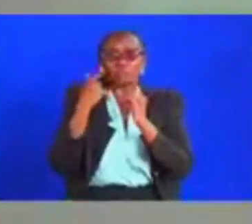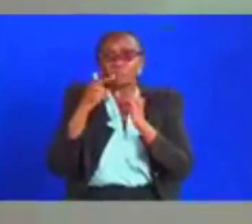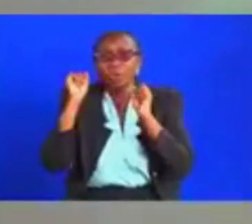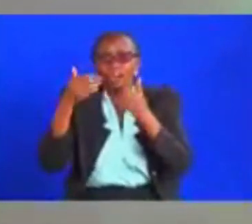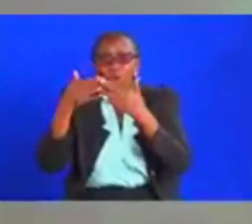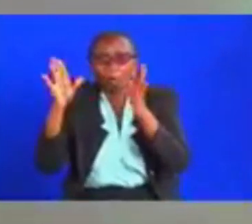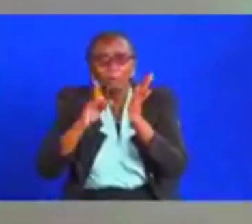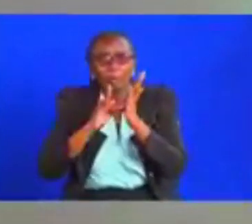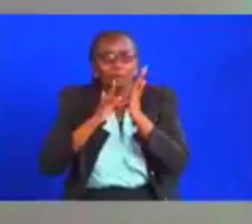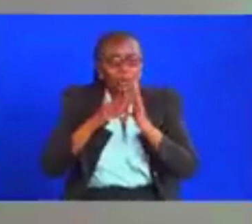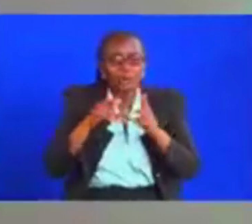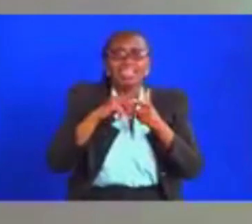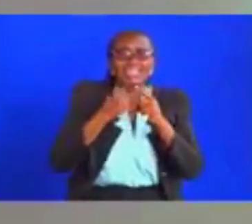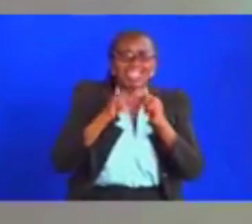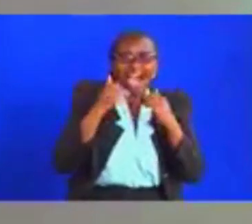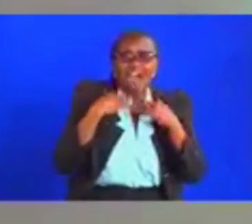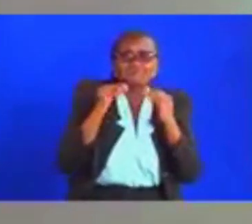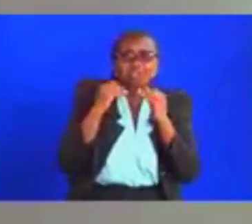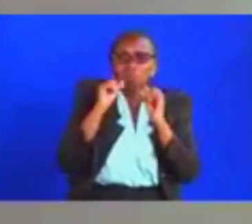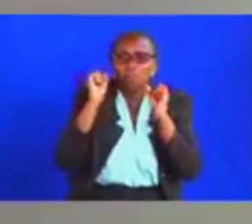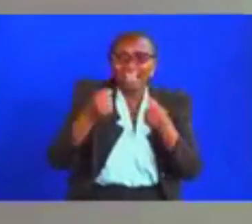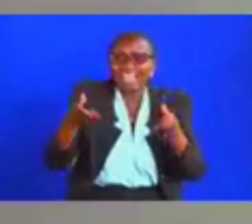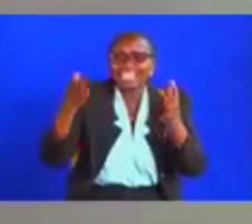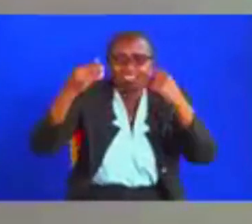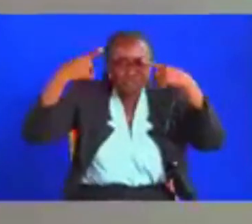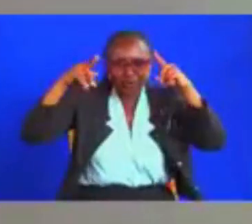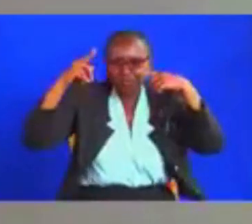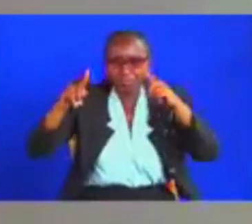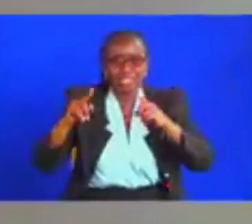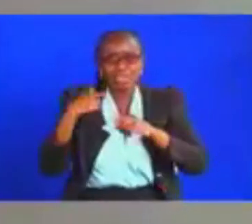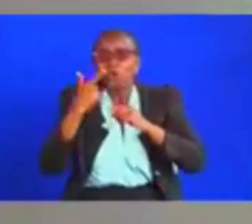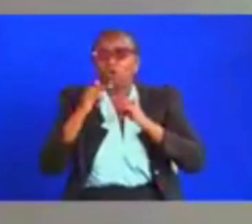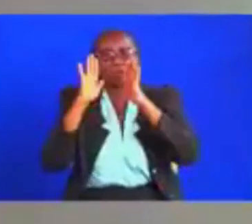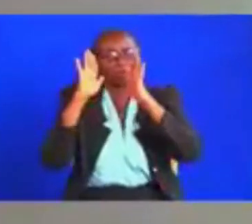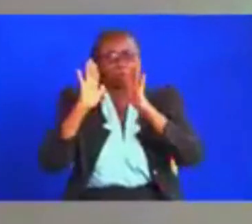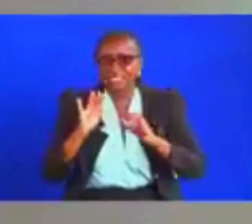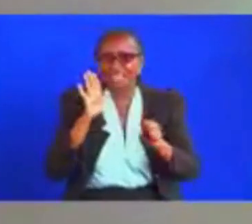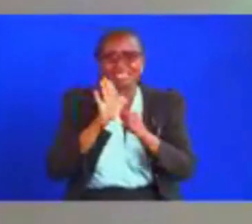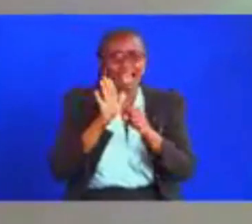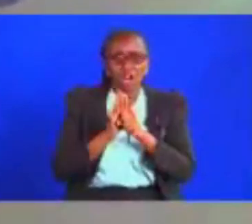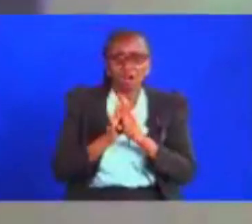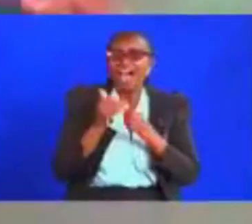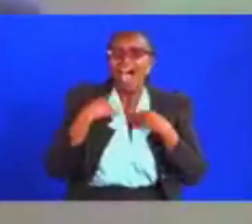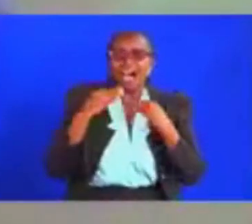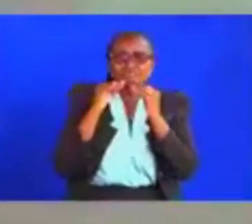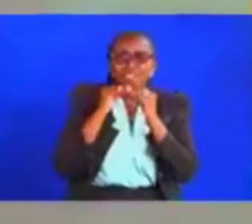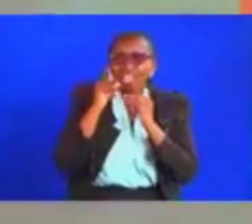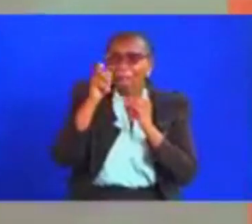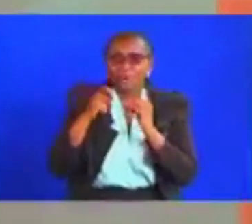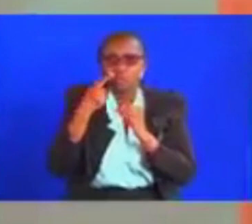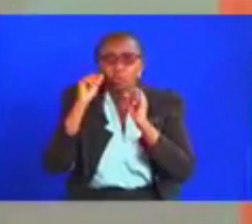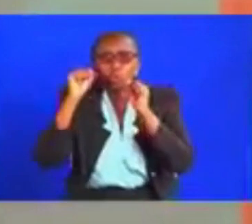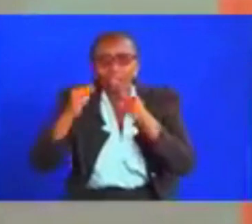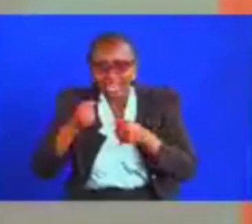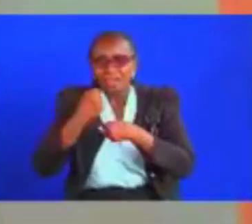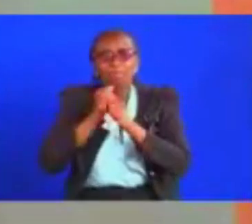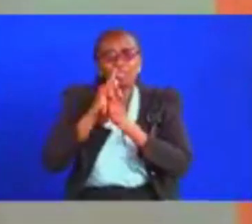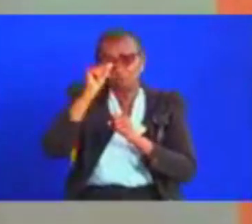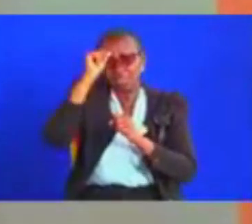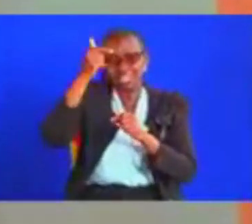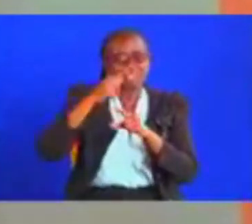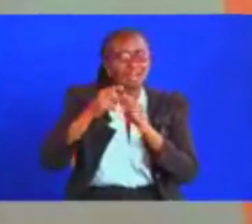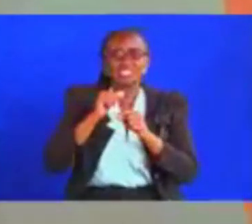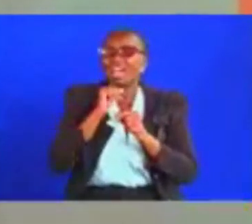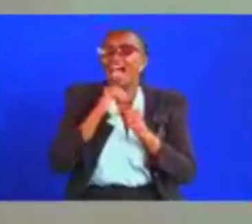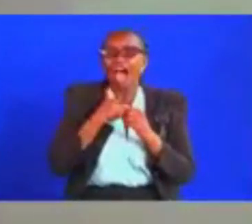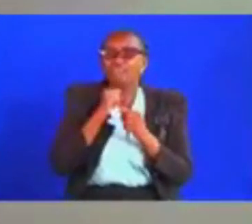doors. They have met the one who can give prosperity, as important as that is. They have met the one who can make you wise, but they have not